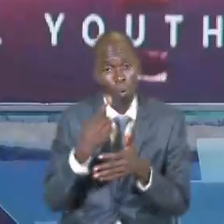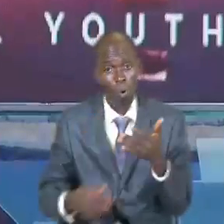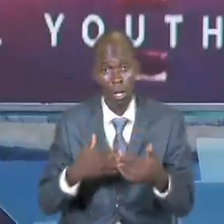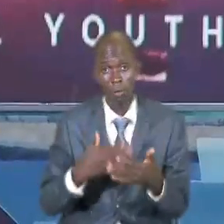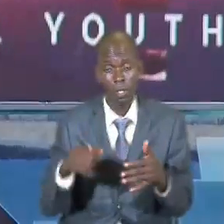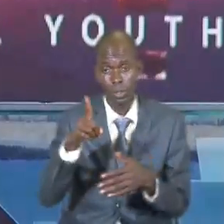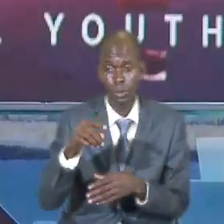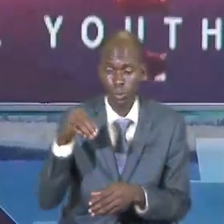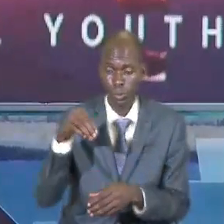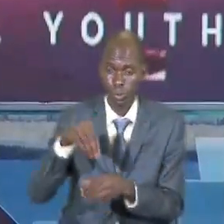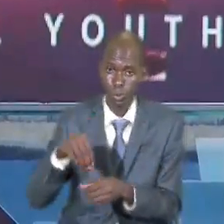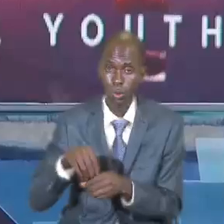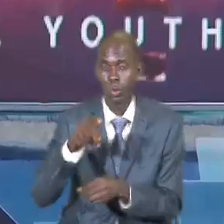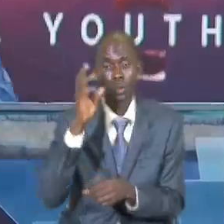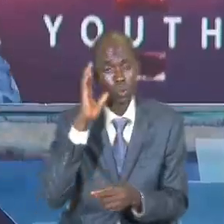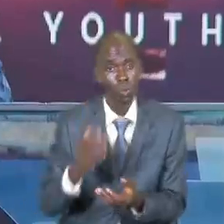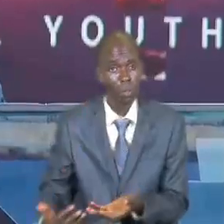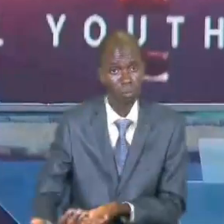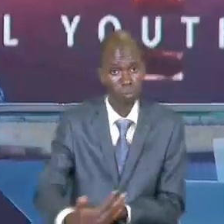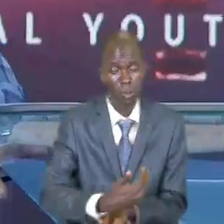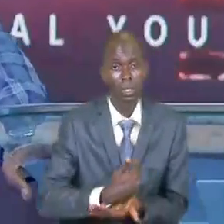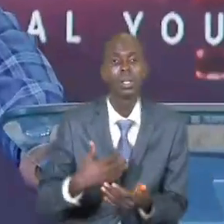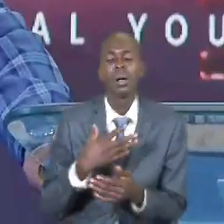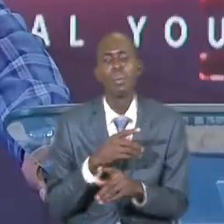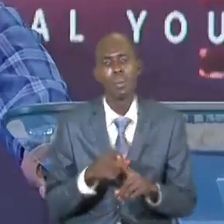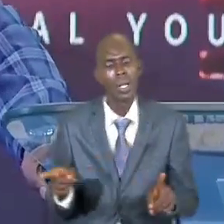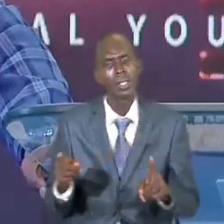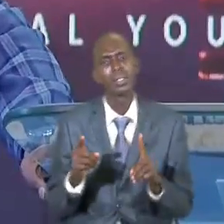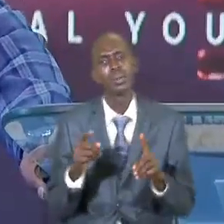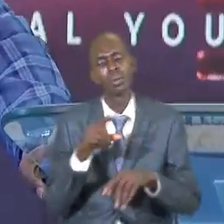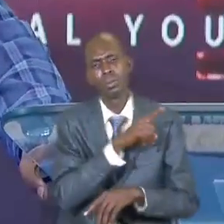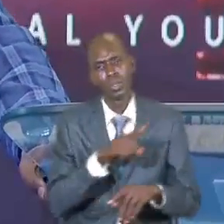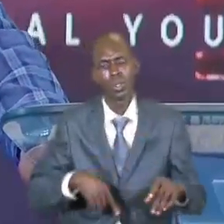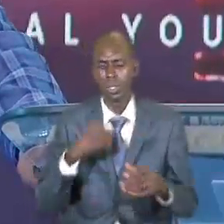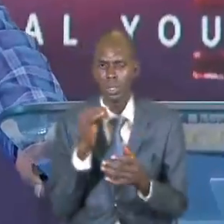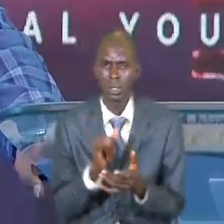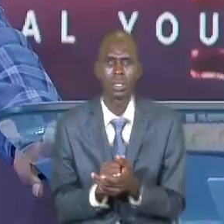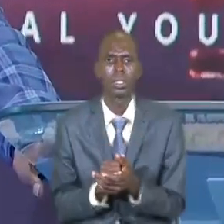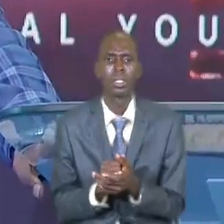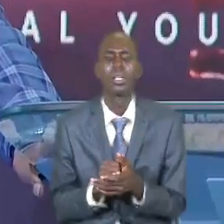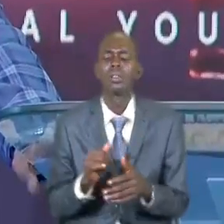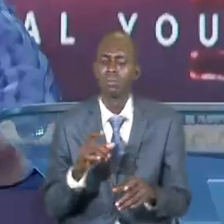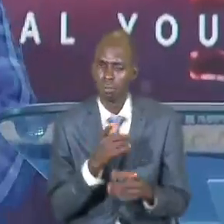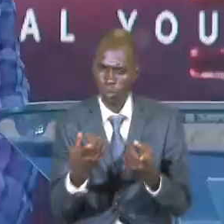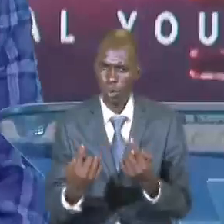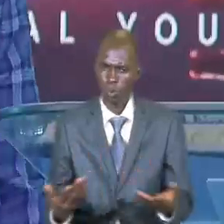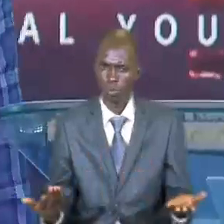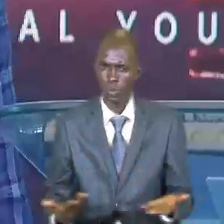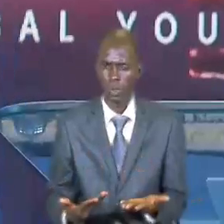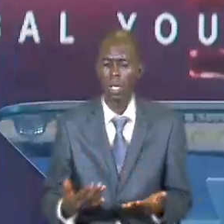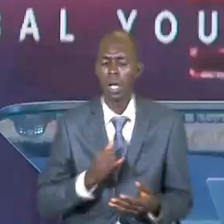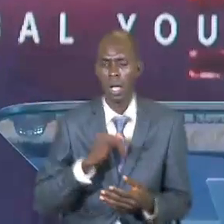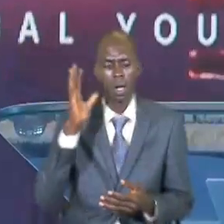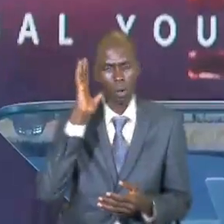said, Paul, come on here. Everything you sowed, I will uproot. You'll not reap them anymore. And the Lord